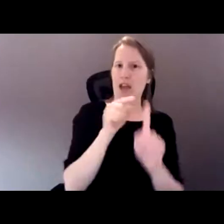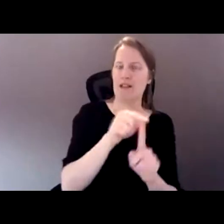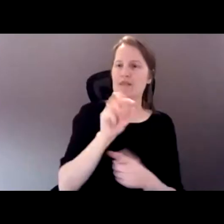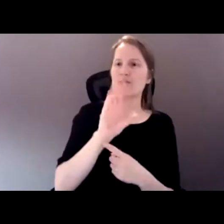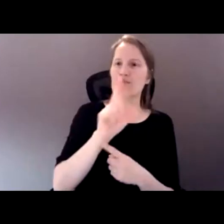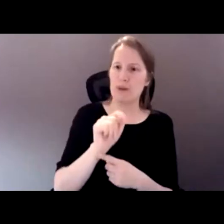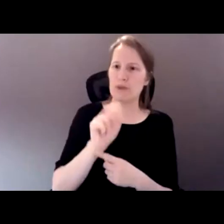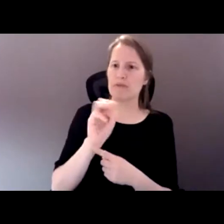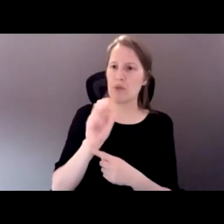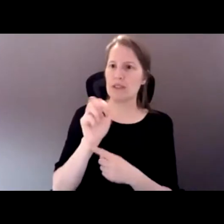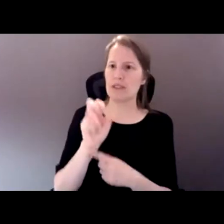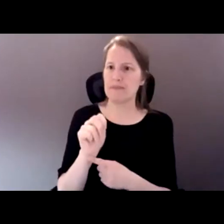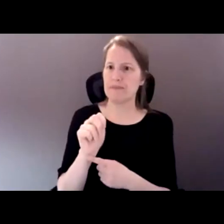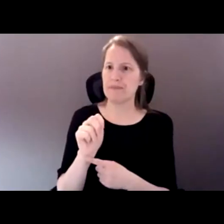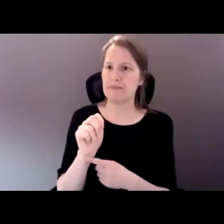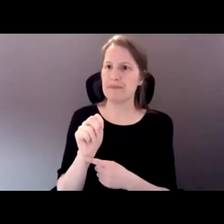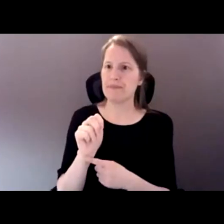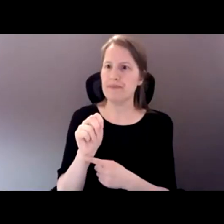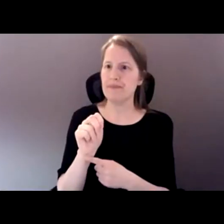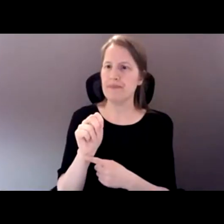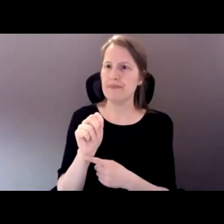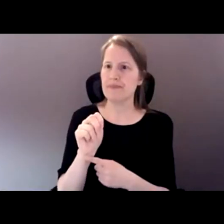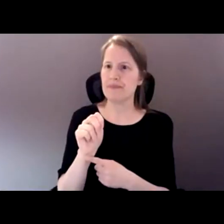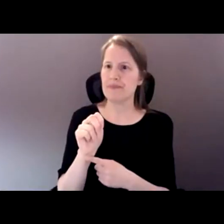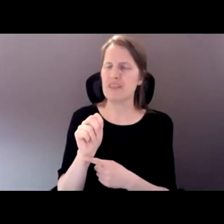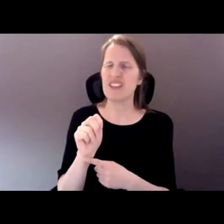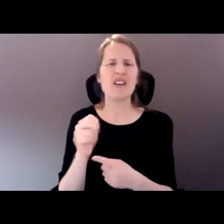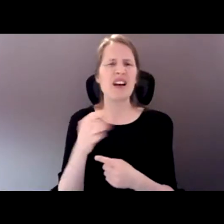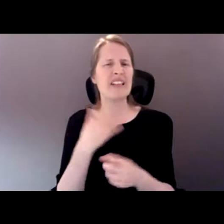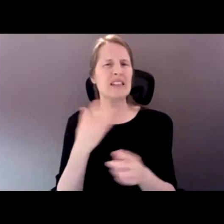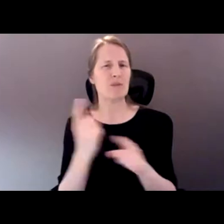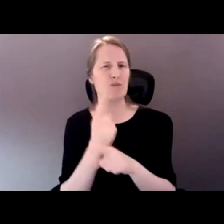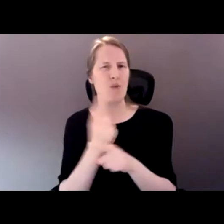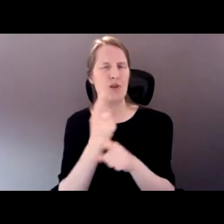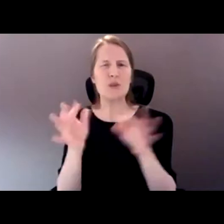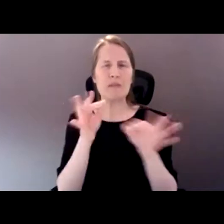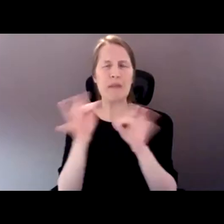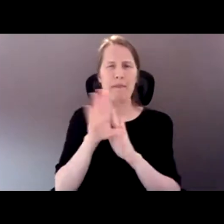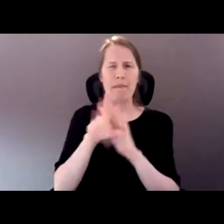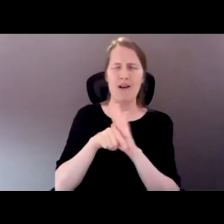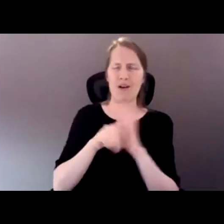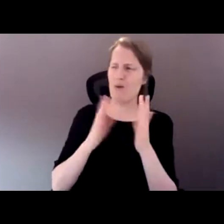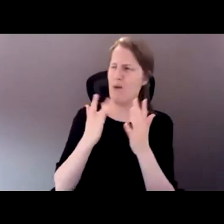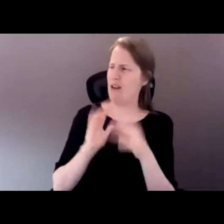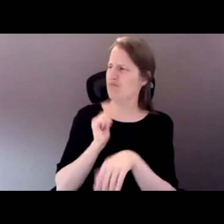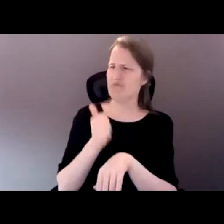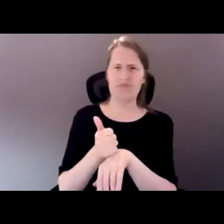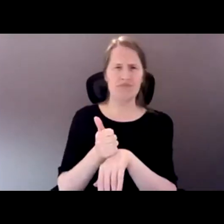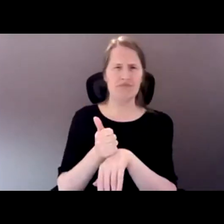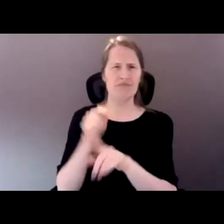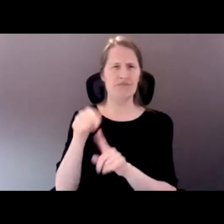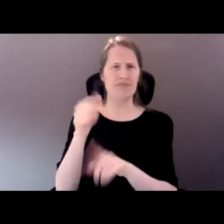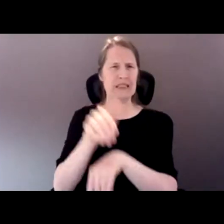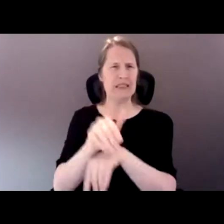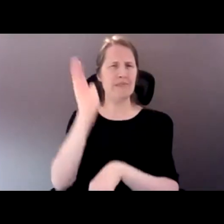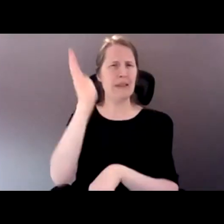Morton. So it's fitting to give a little bit of a history on how this came to be, as I think it's